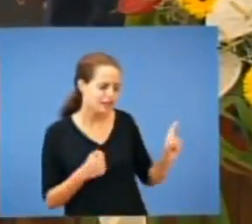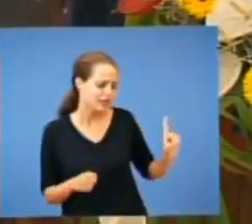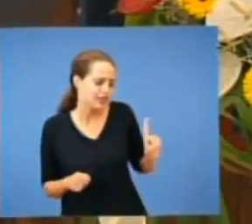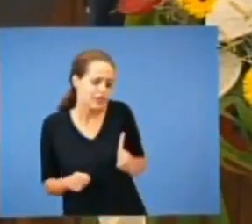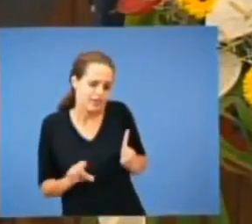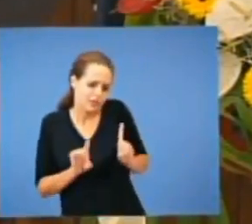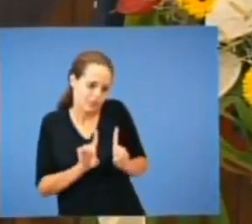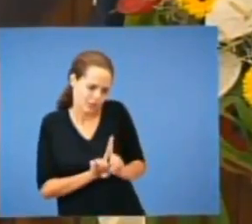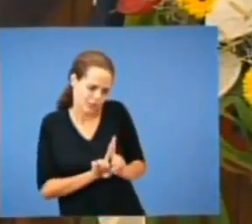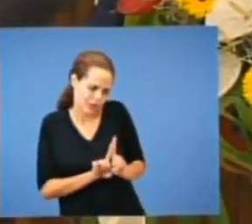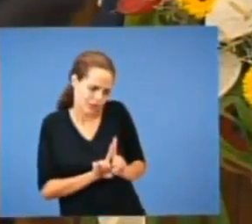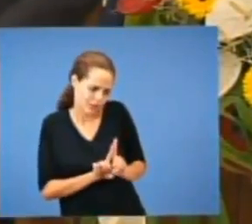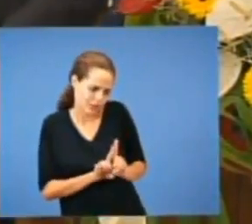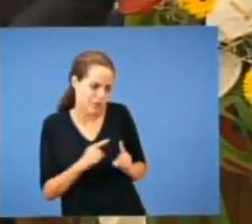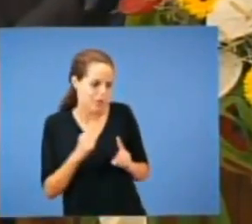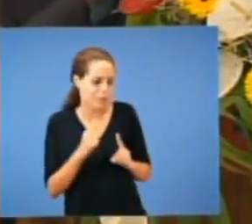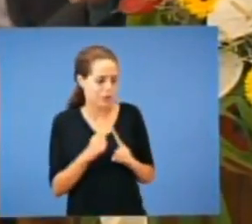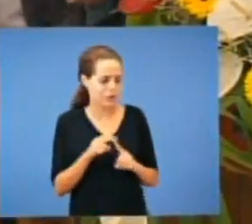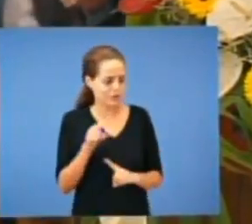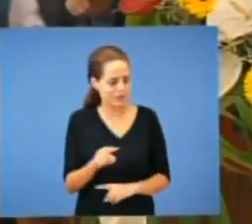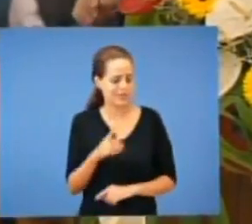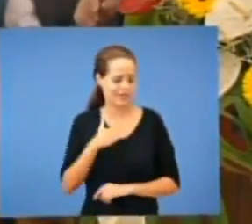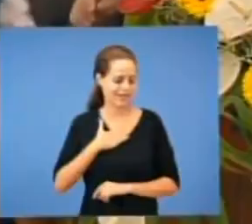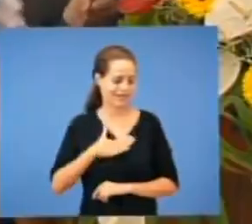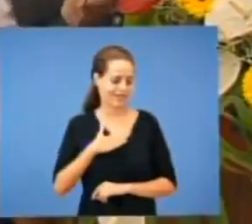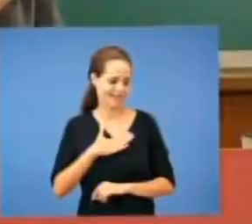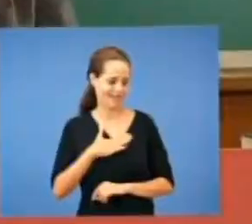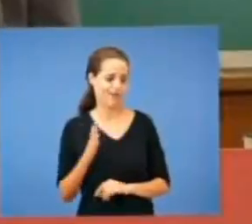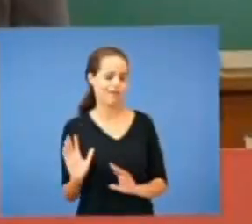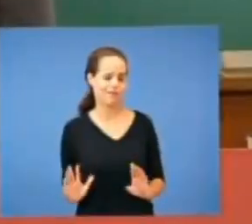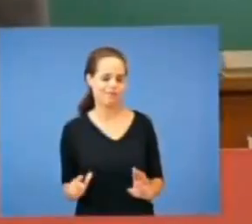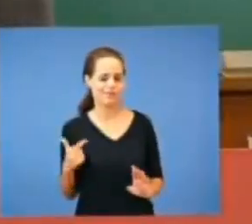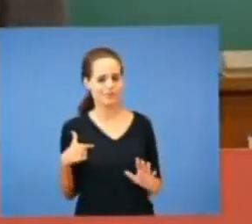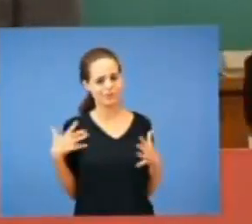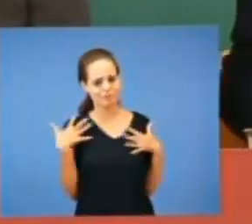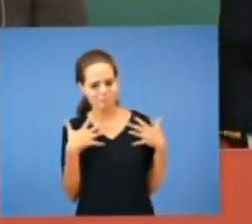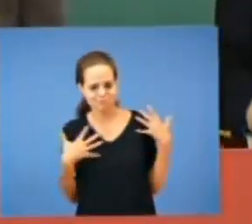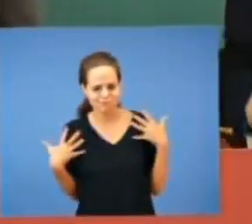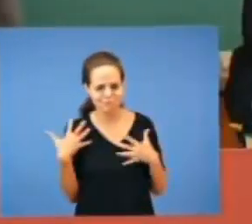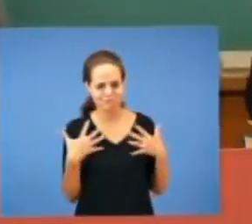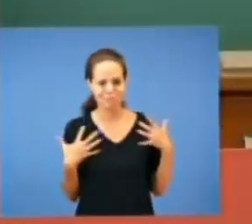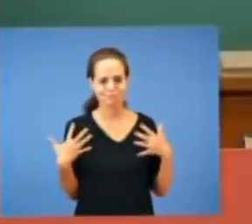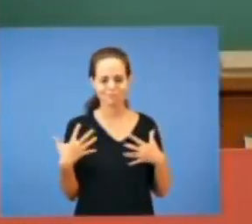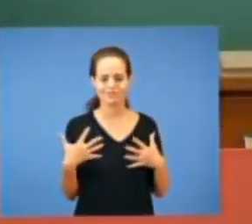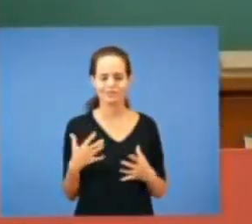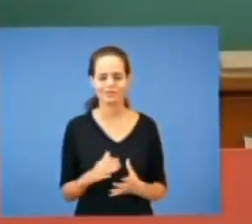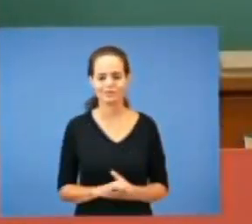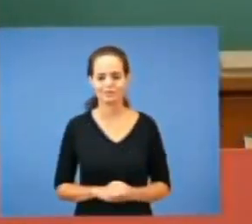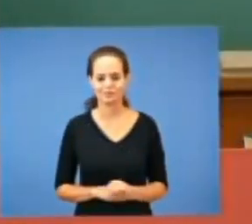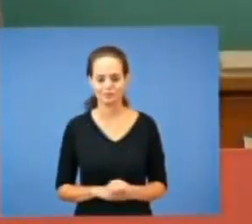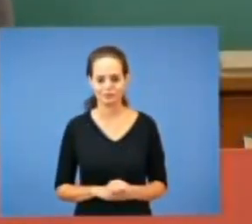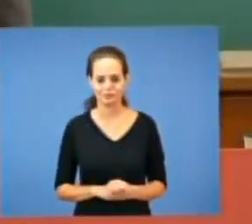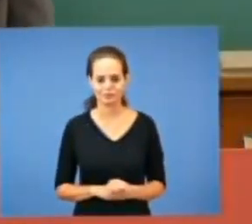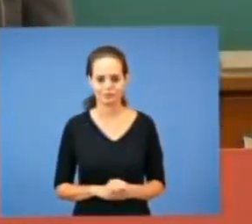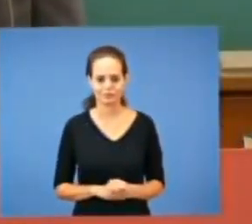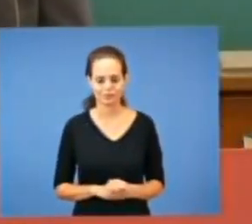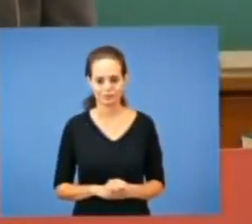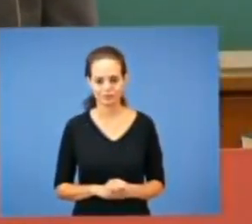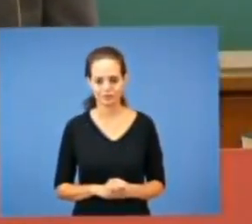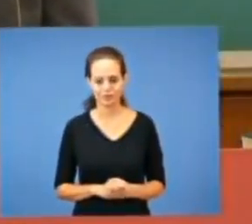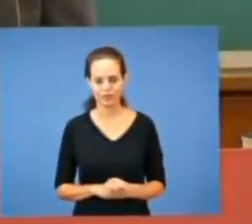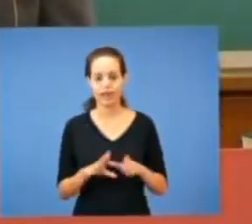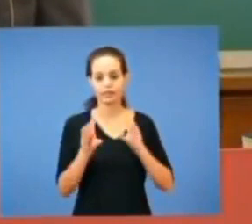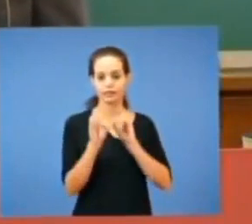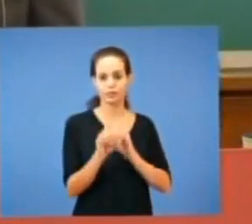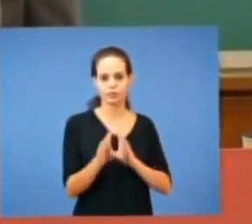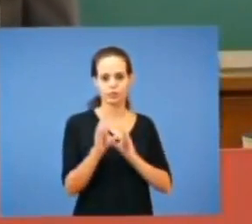You know what, Juson? Because I'm calm and you are too excited. So the doctrine of